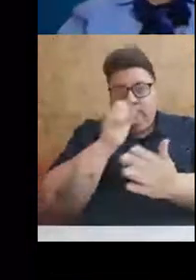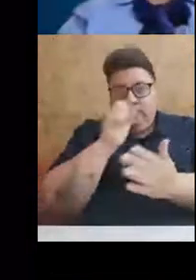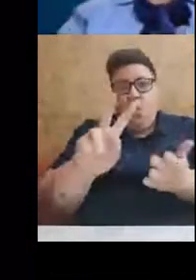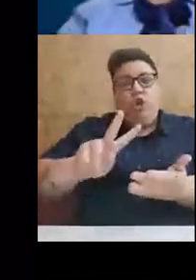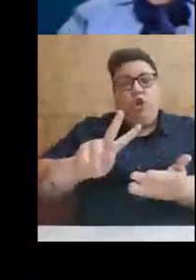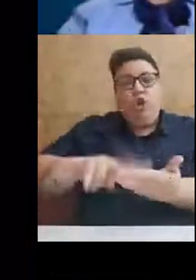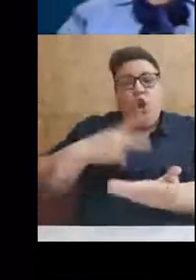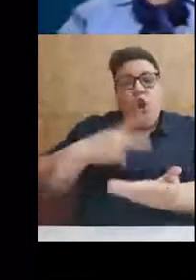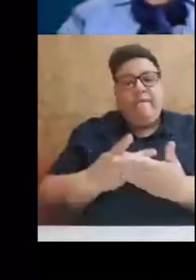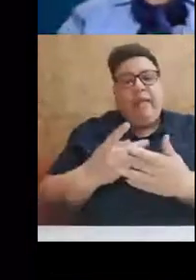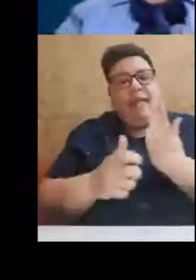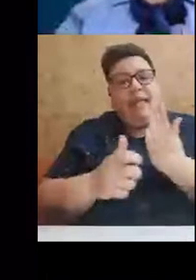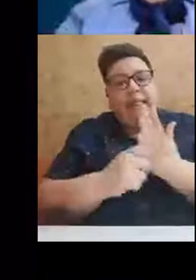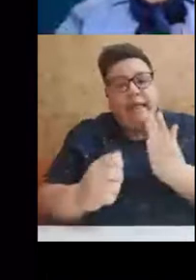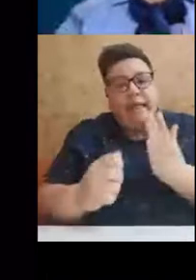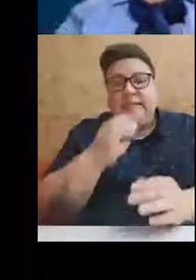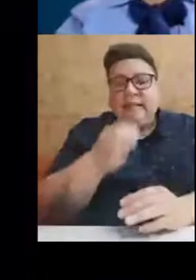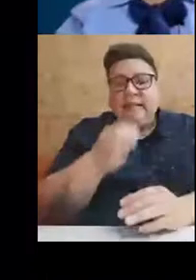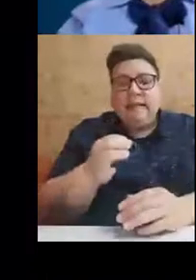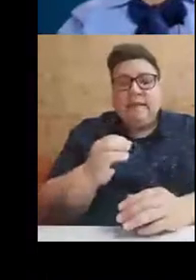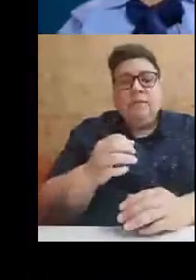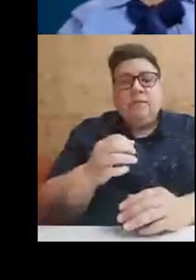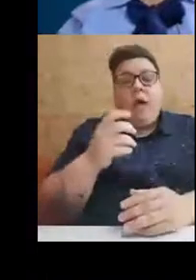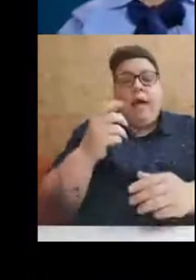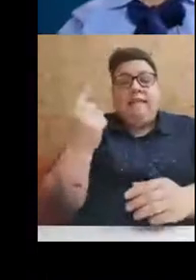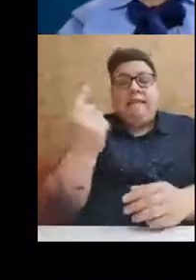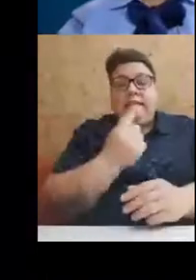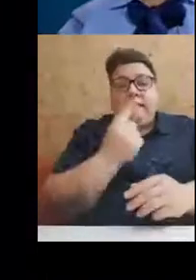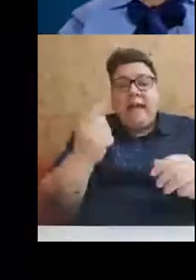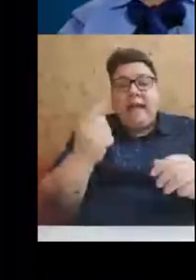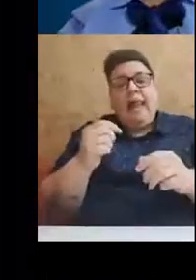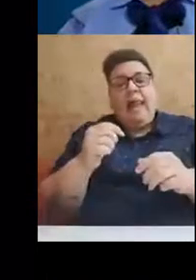tax is a single tax system which taxes